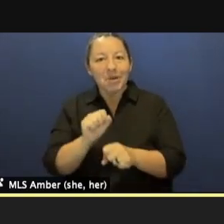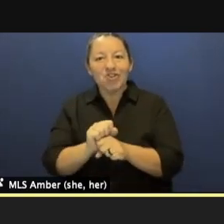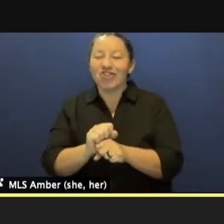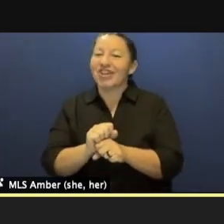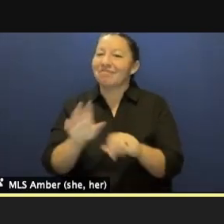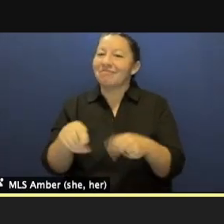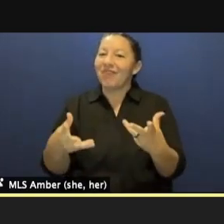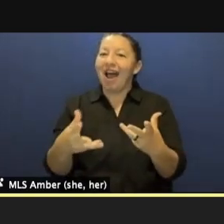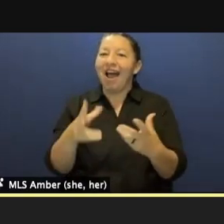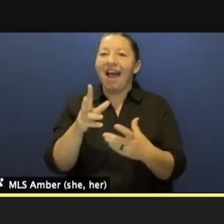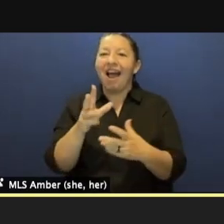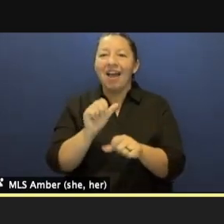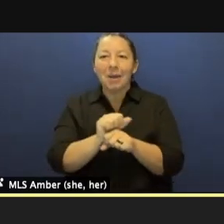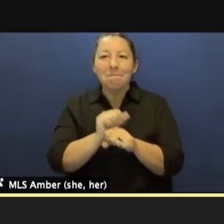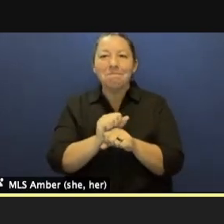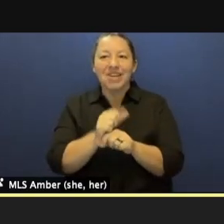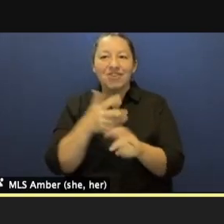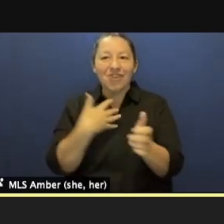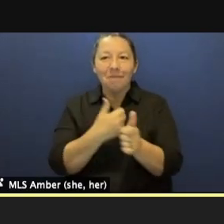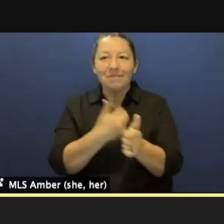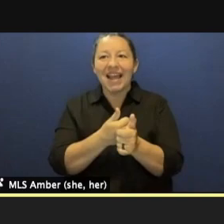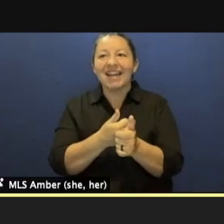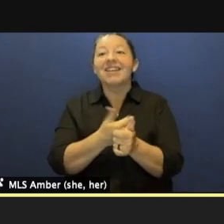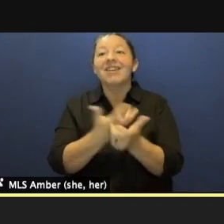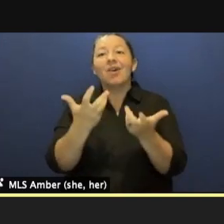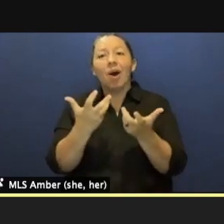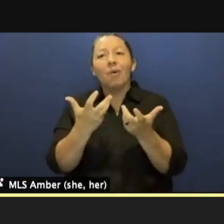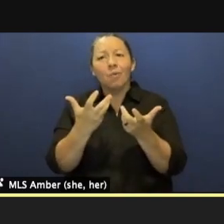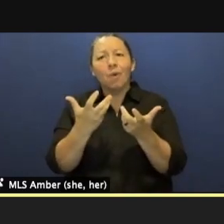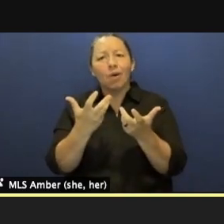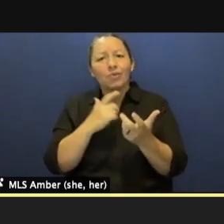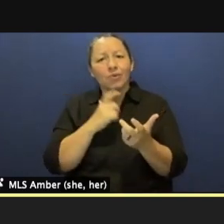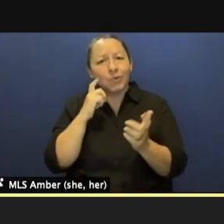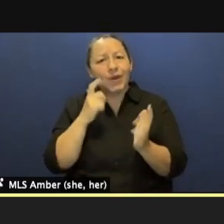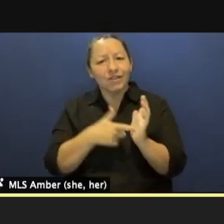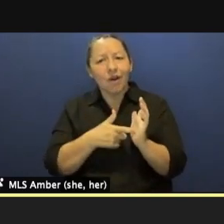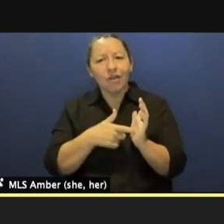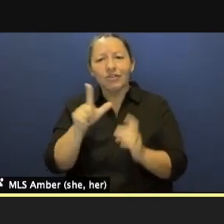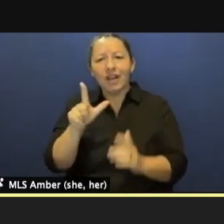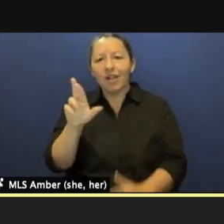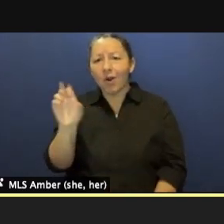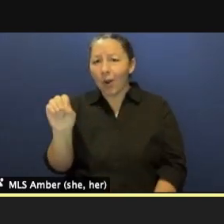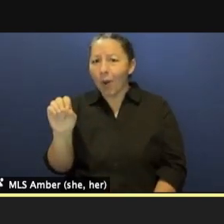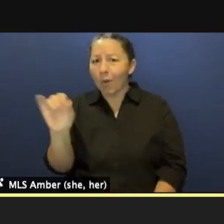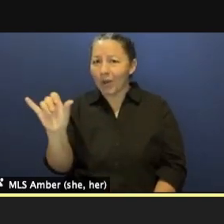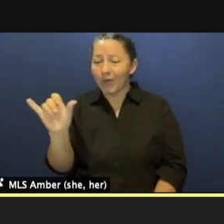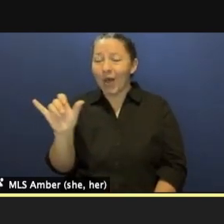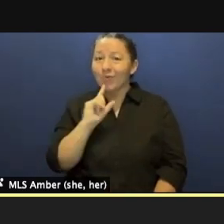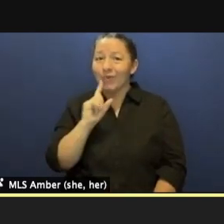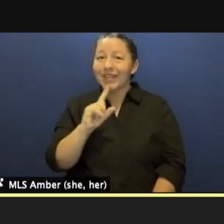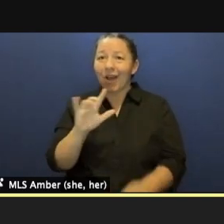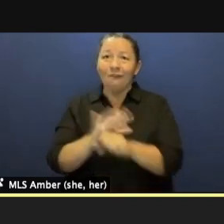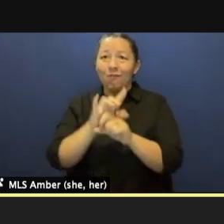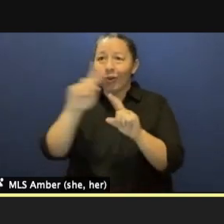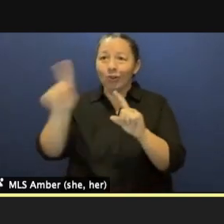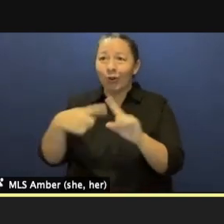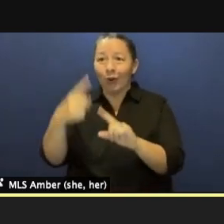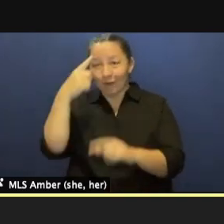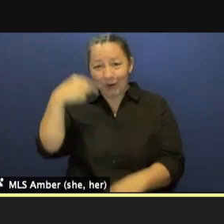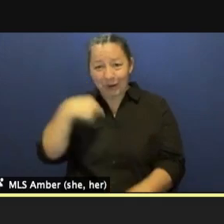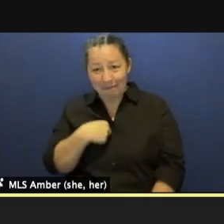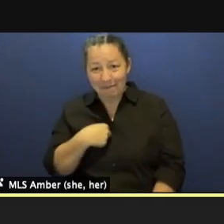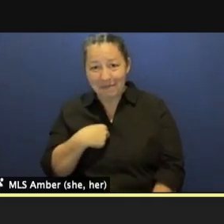update. I also want to acknowledge LRO as well. It's a full circle for me. When we led